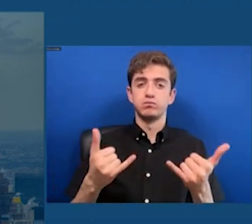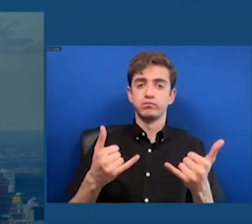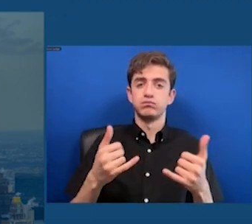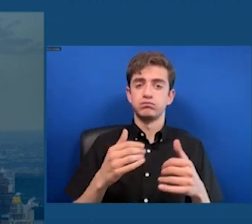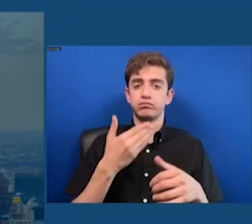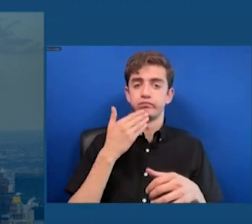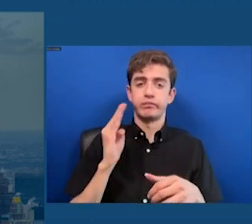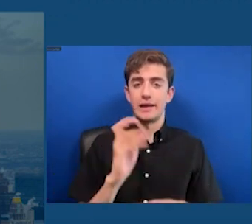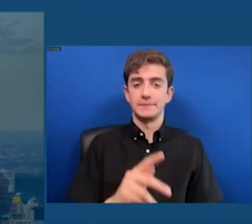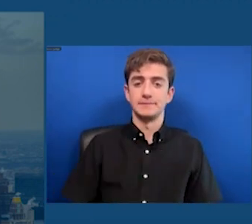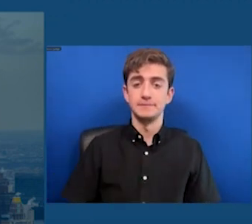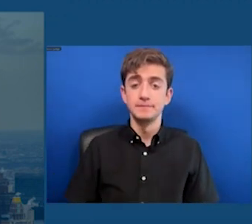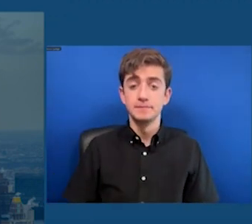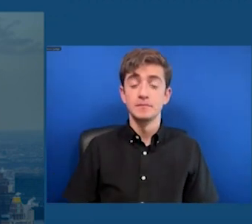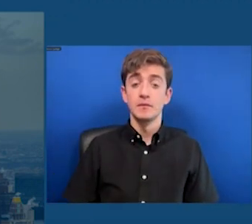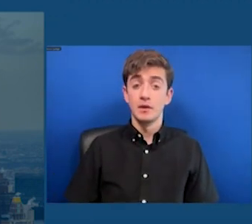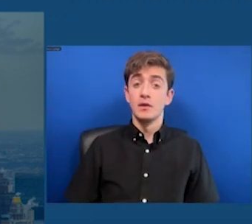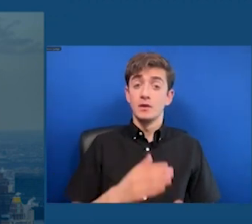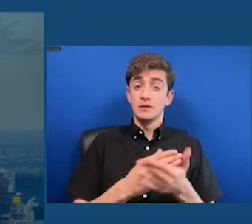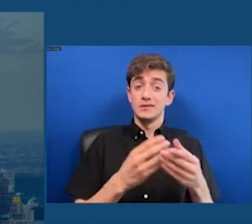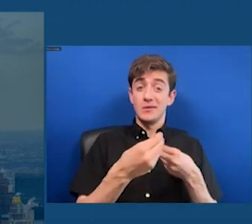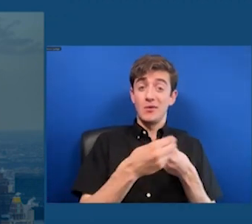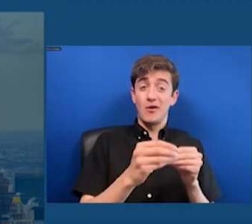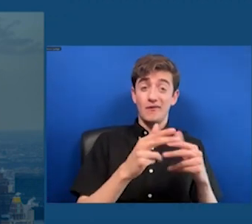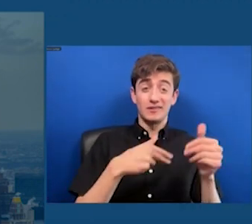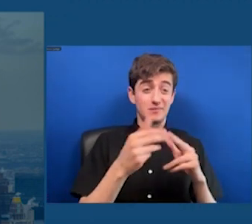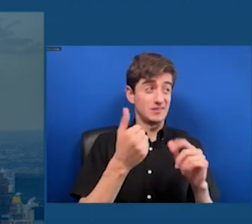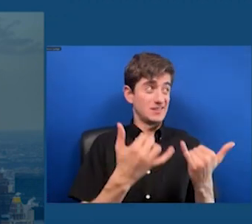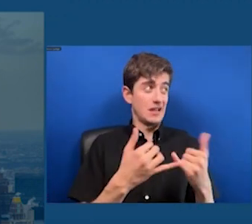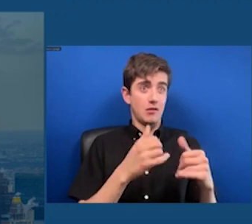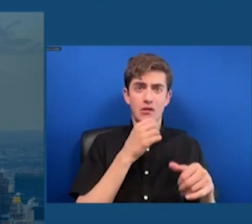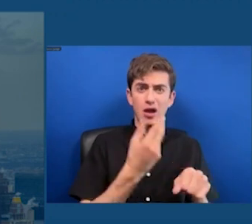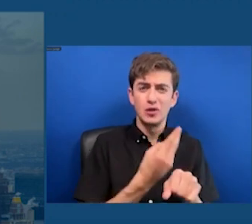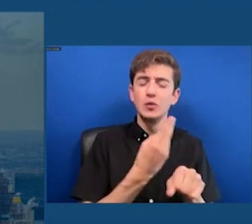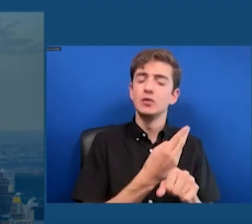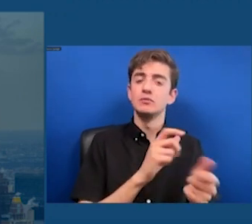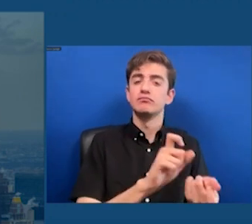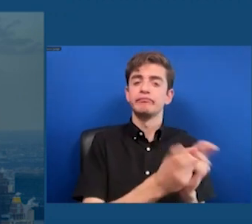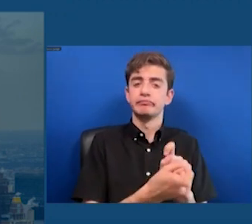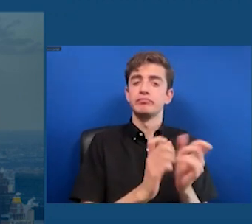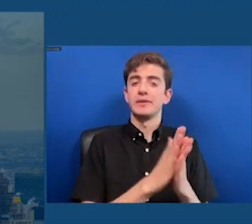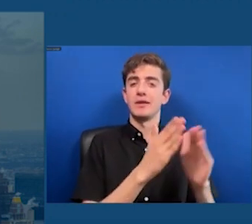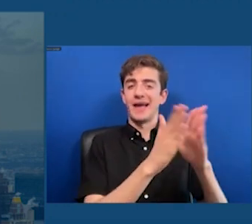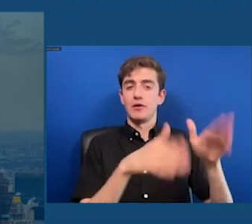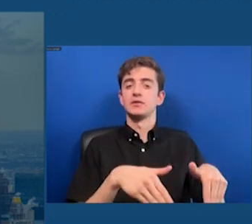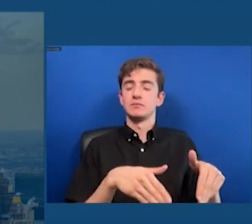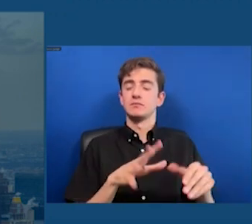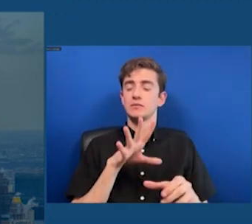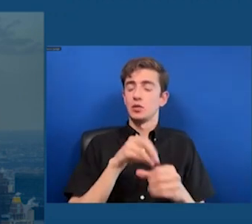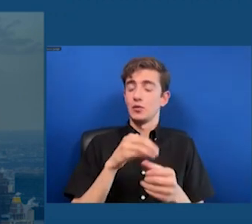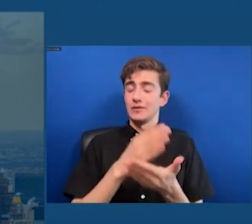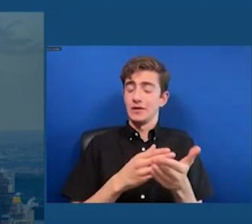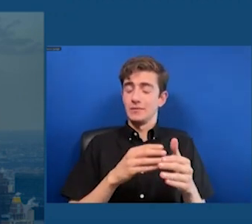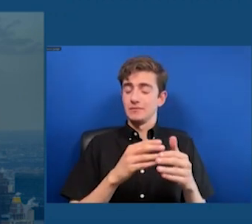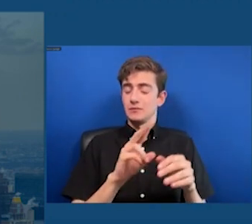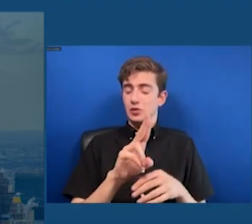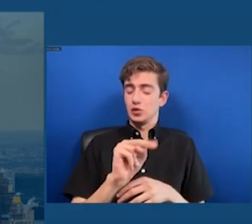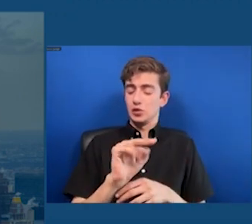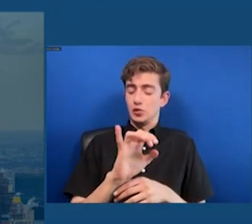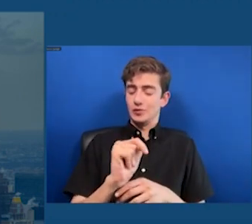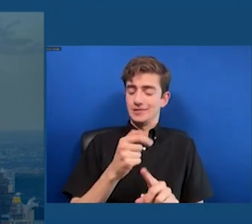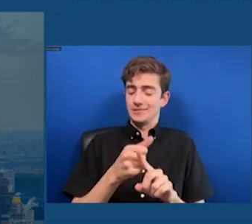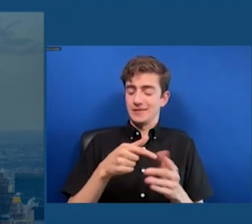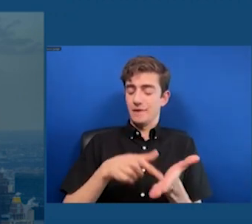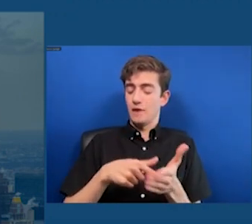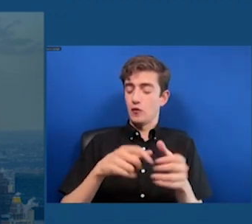Converting underused office buildings into housing, including affordable units. And eliminating antiquated state